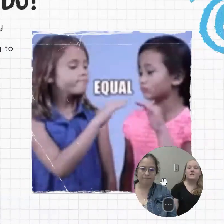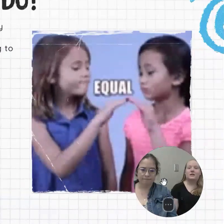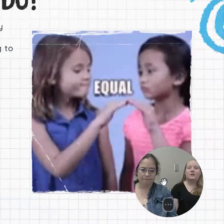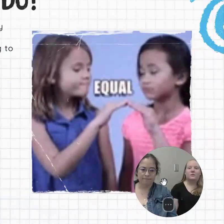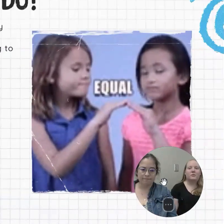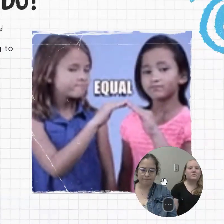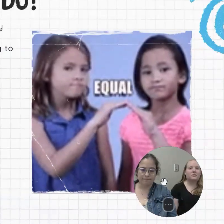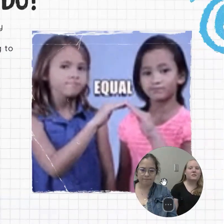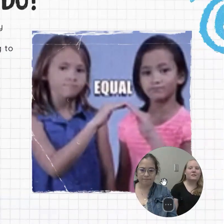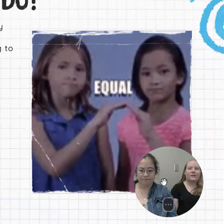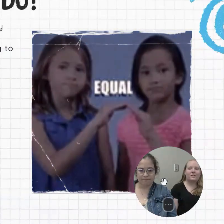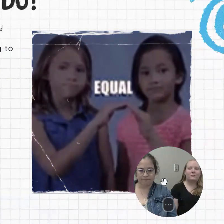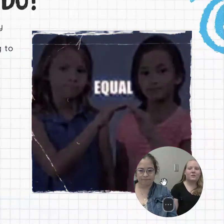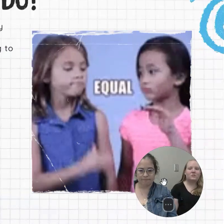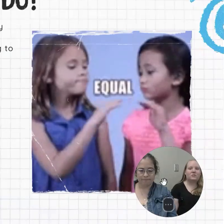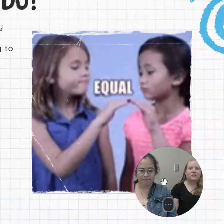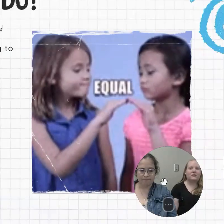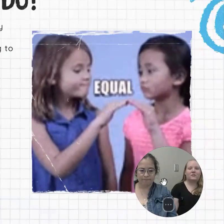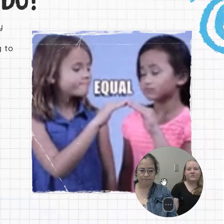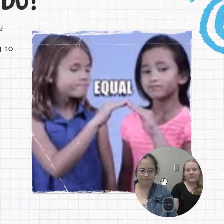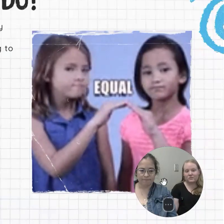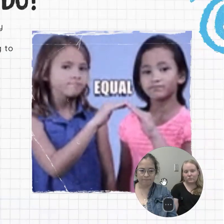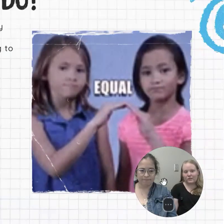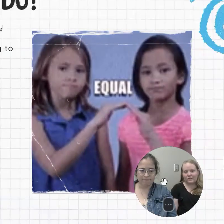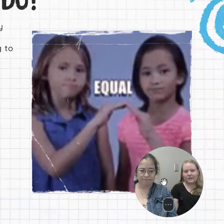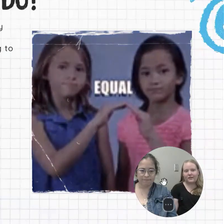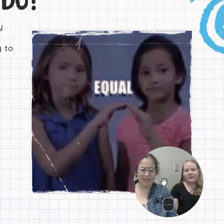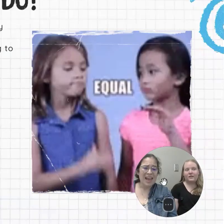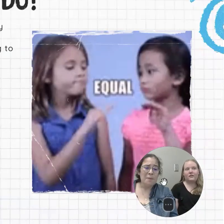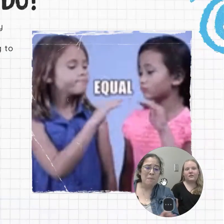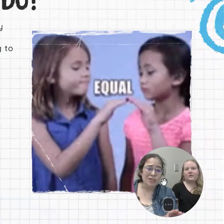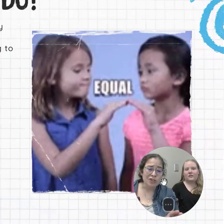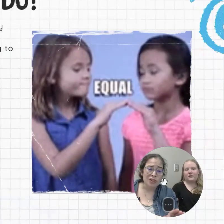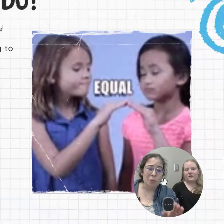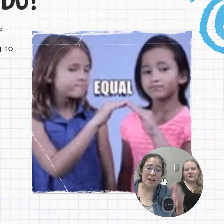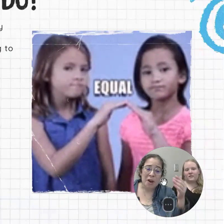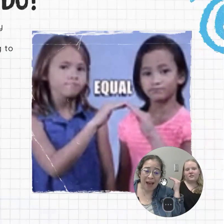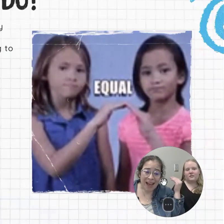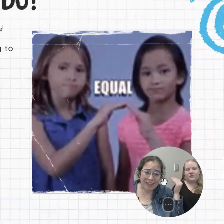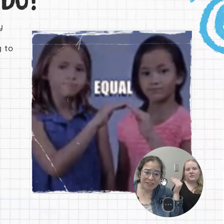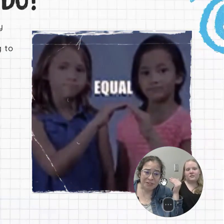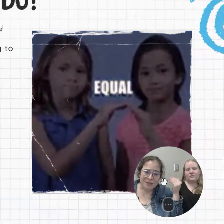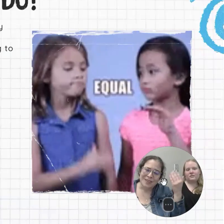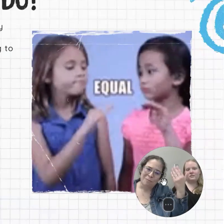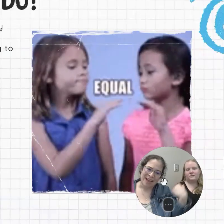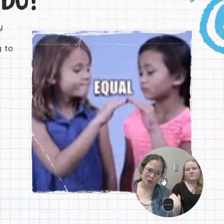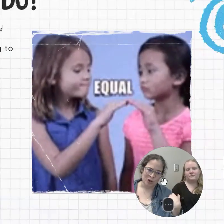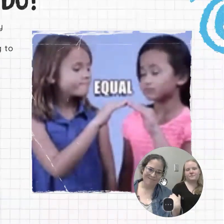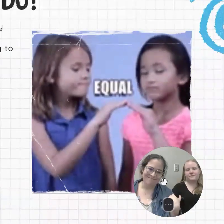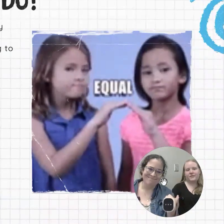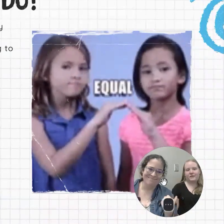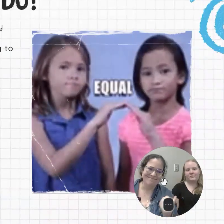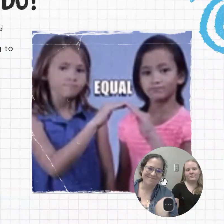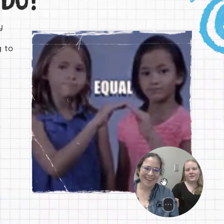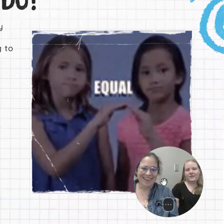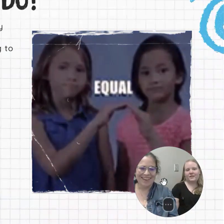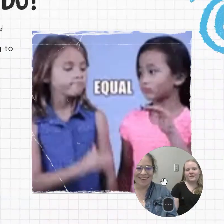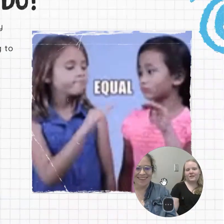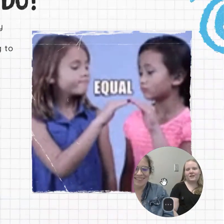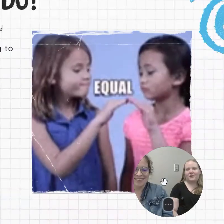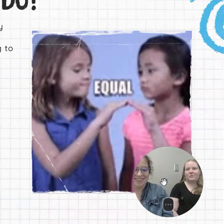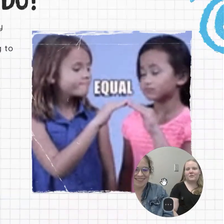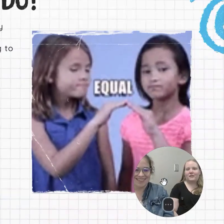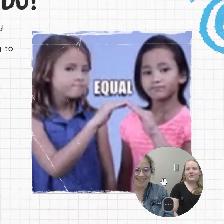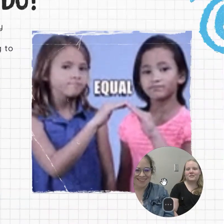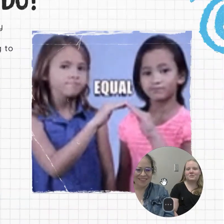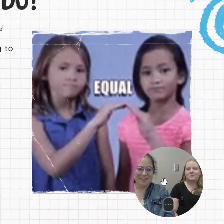of reasons. Use good lighting. Make sure your face is well lit. Make sure the window behind you, the blinds are